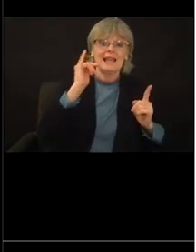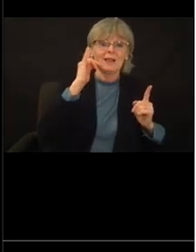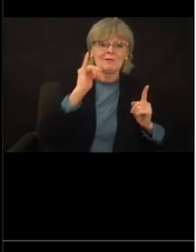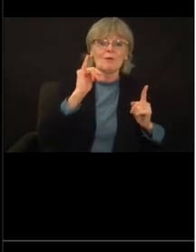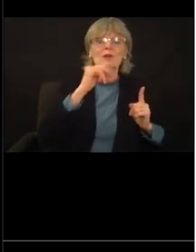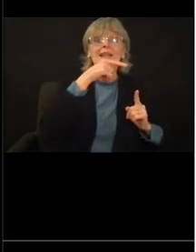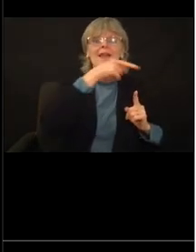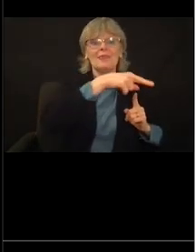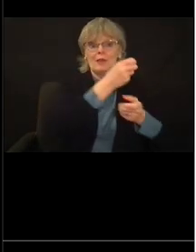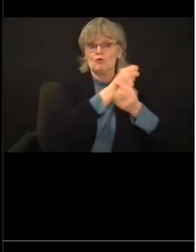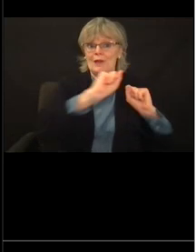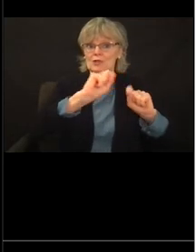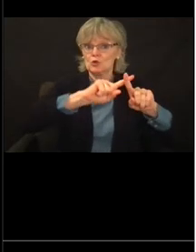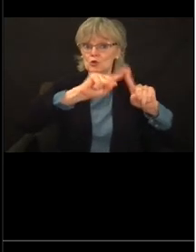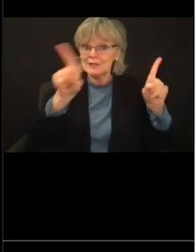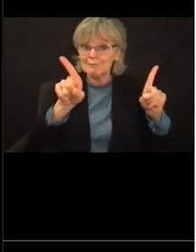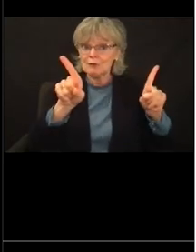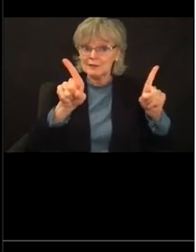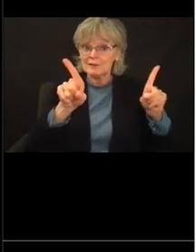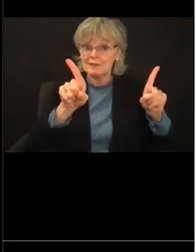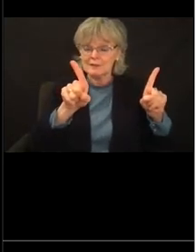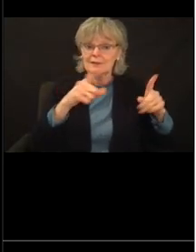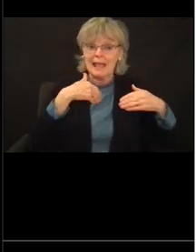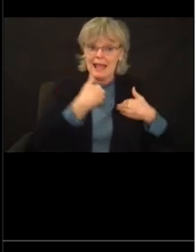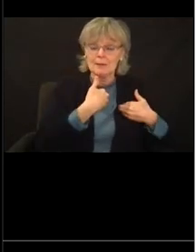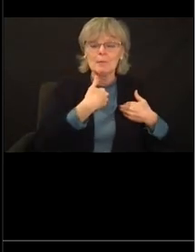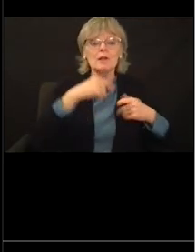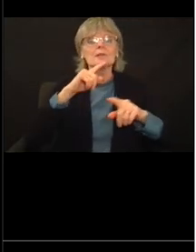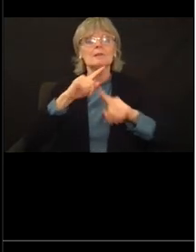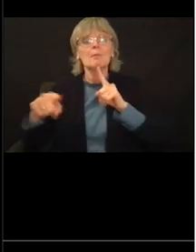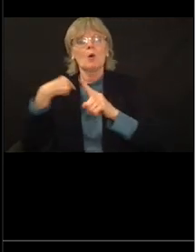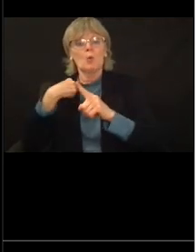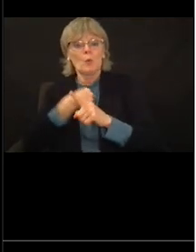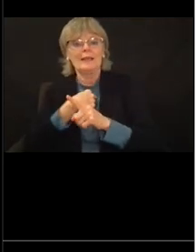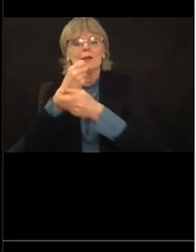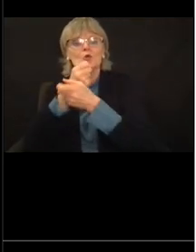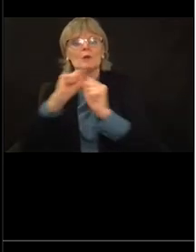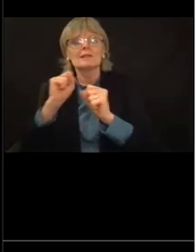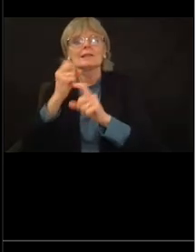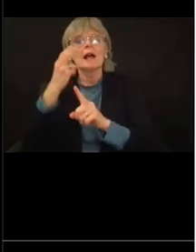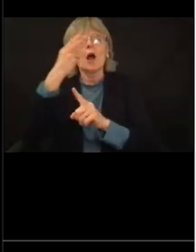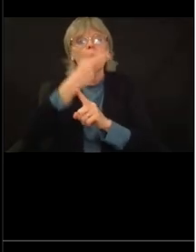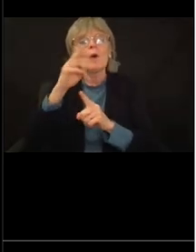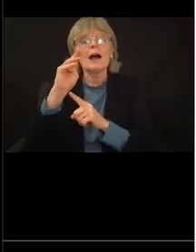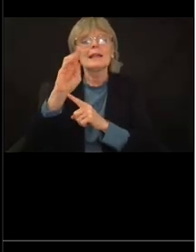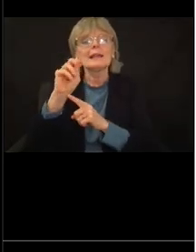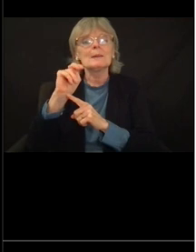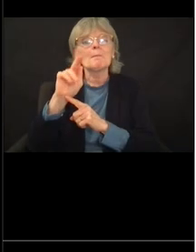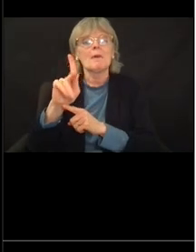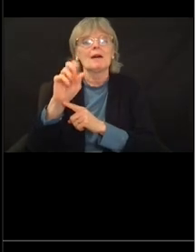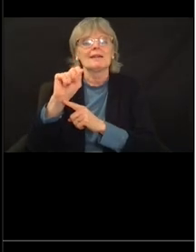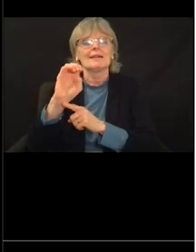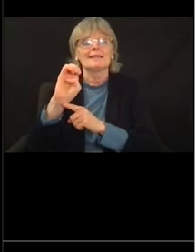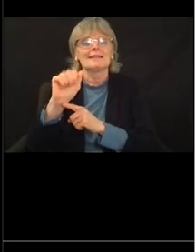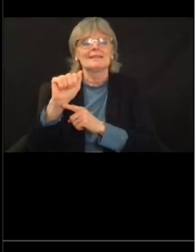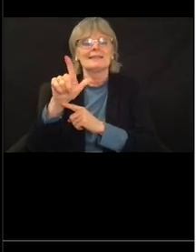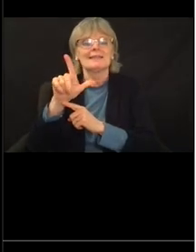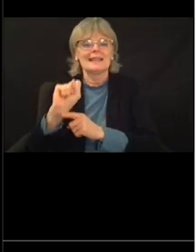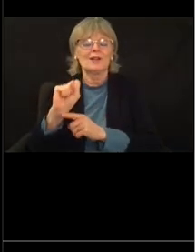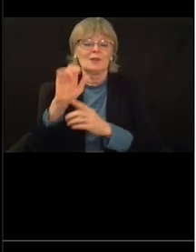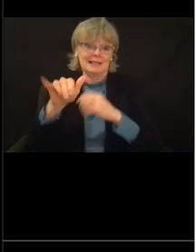different species, but in Hawaii, we're actually rescuing Hawaiian monk seals, the endangered species that Stacy told you